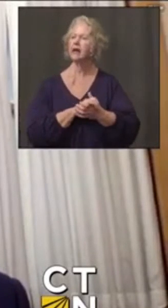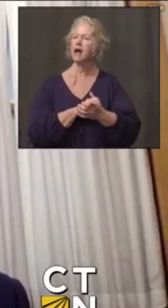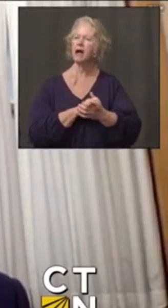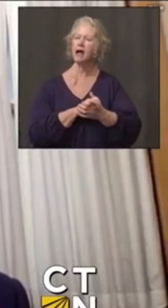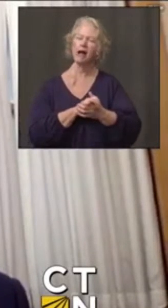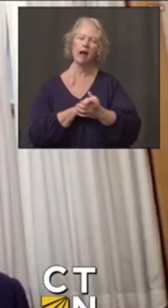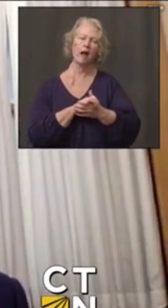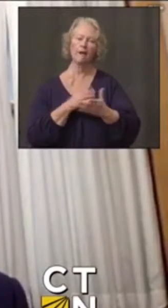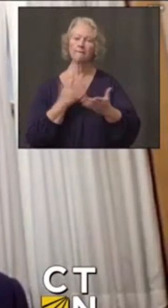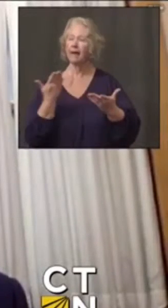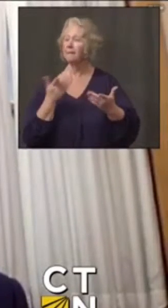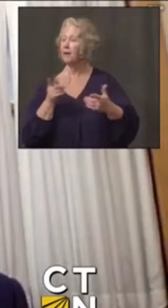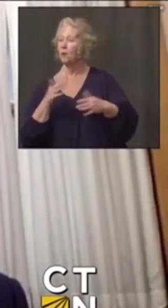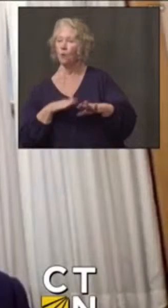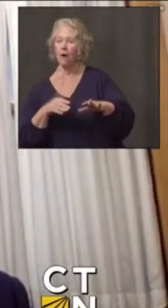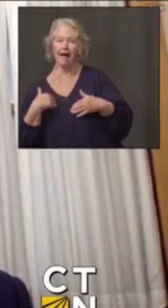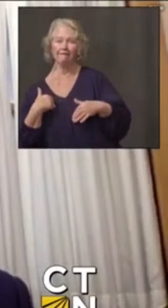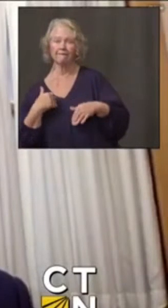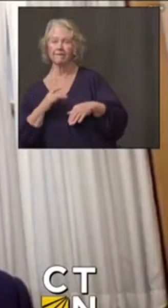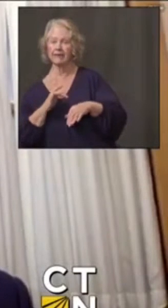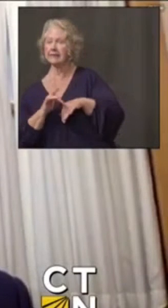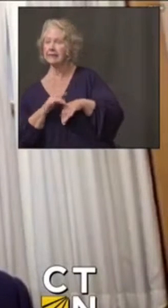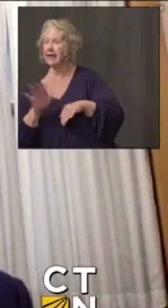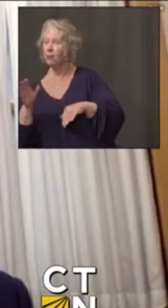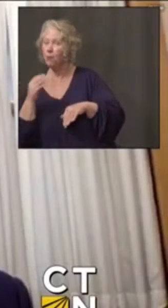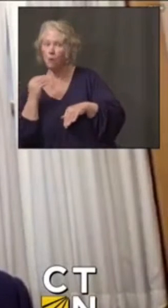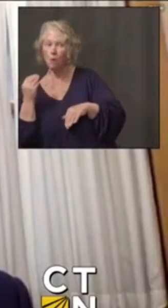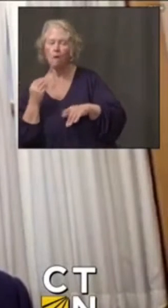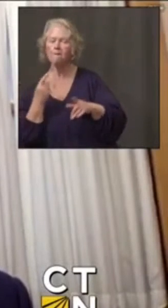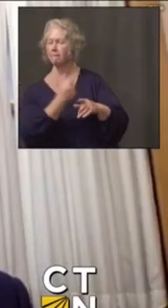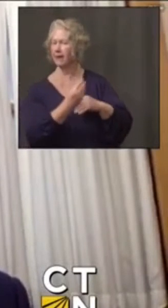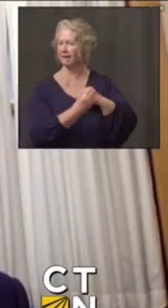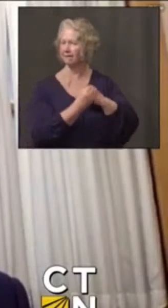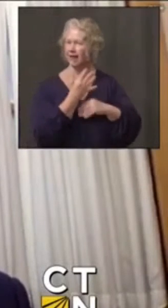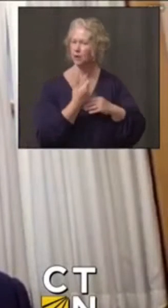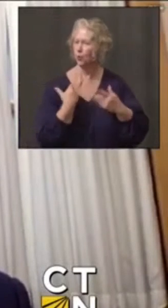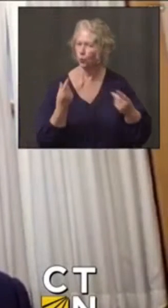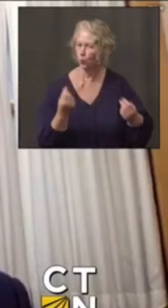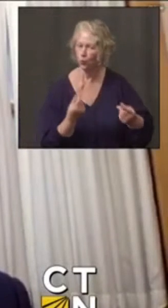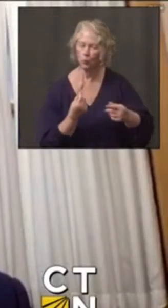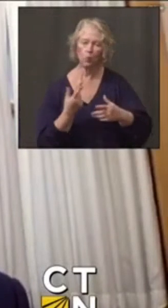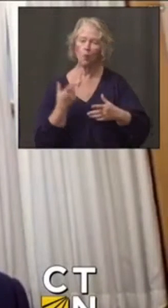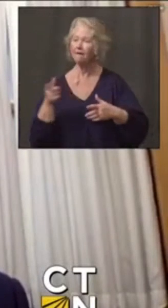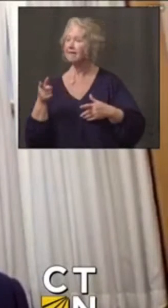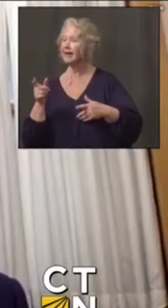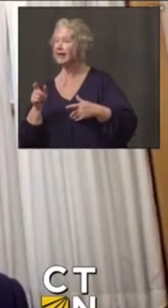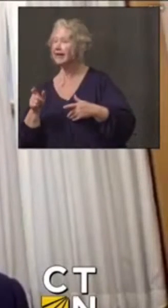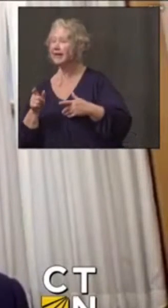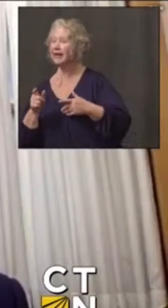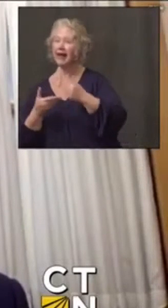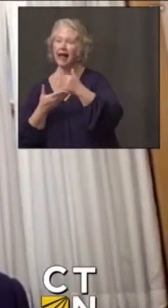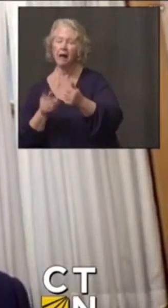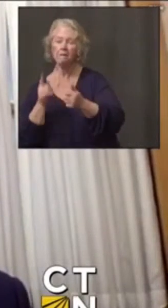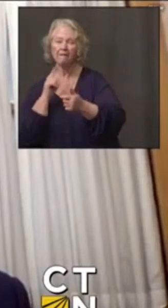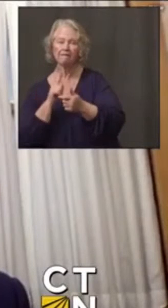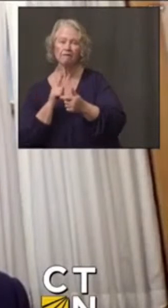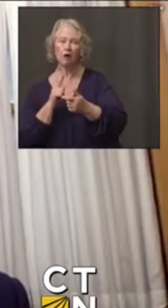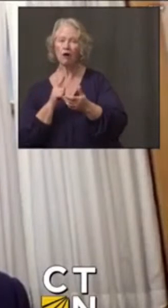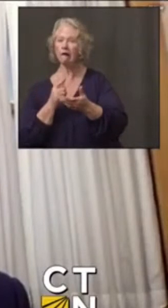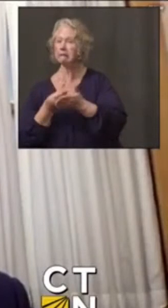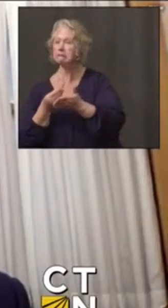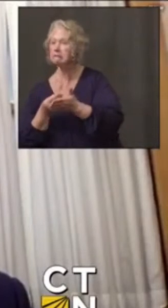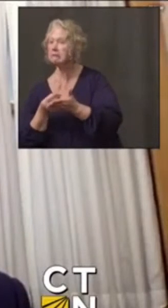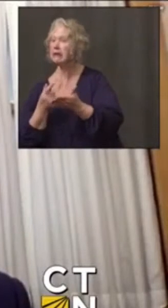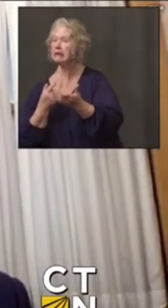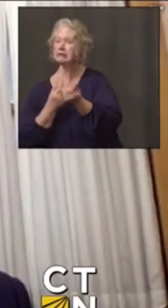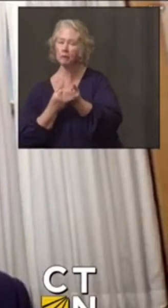rooms in their home, or may not have may need supports from food or cash assistance to be able to do that. And so her thinking